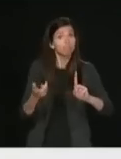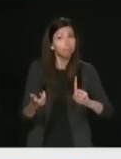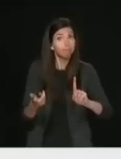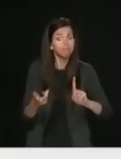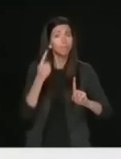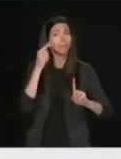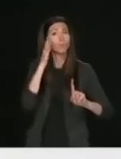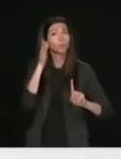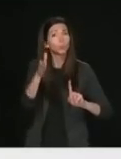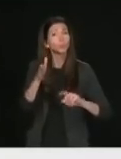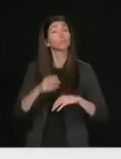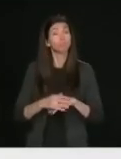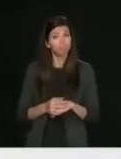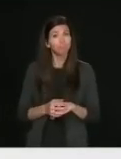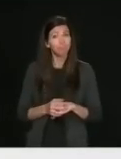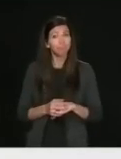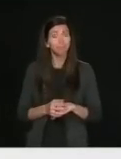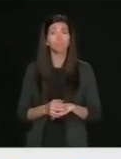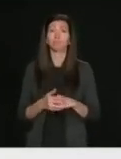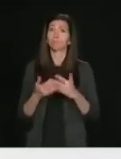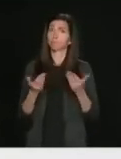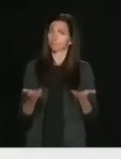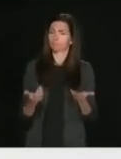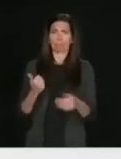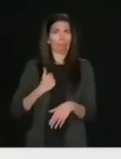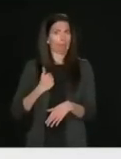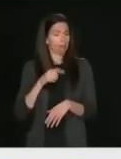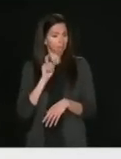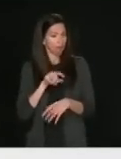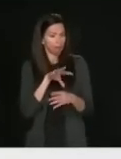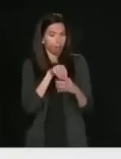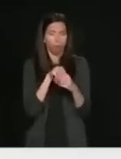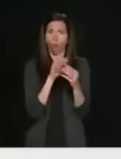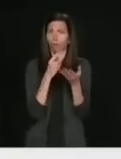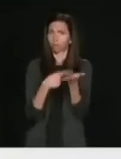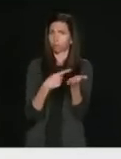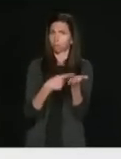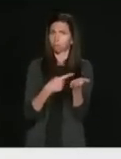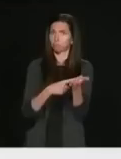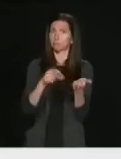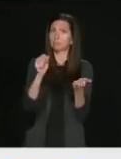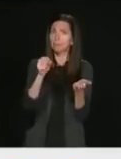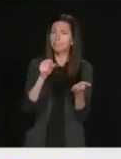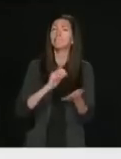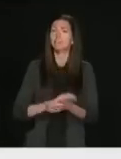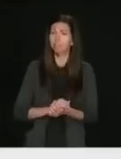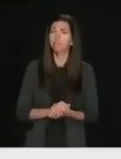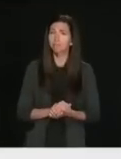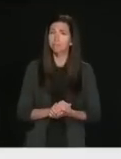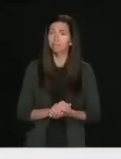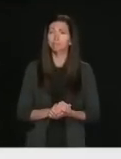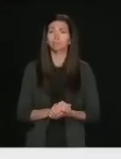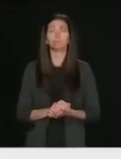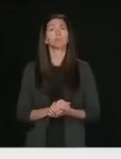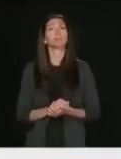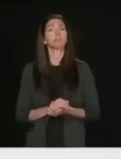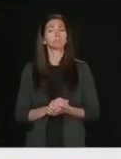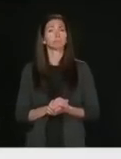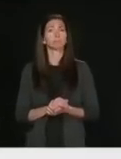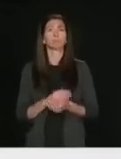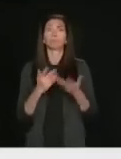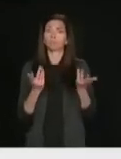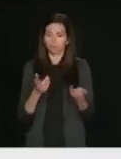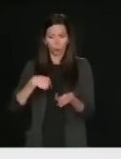only because we manage very well the economy in crisis and keep